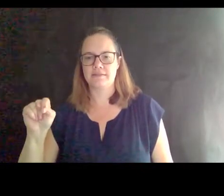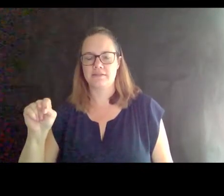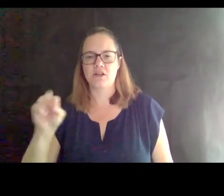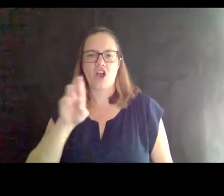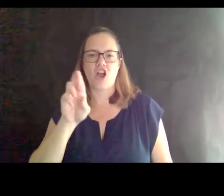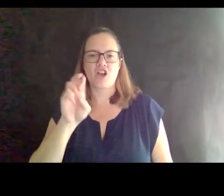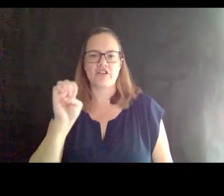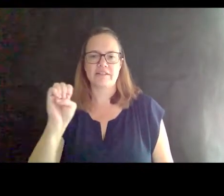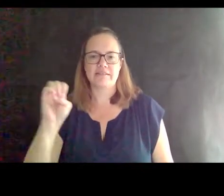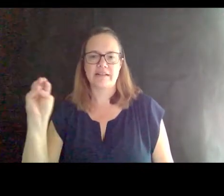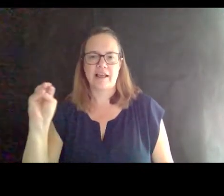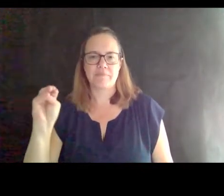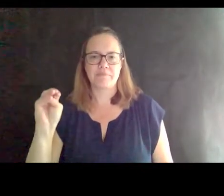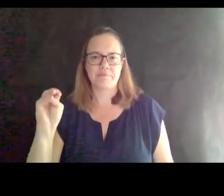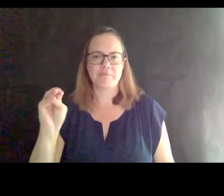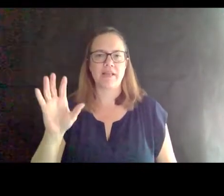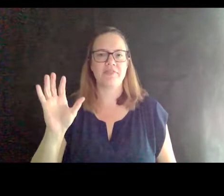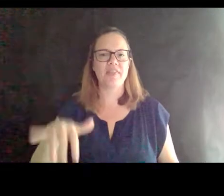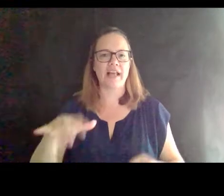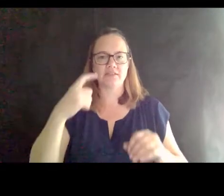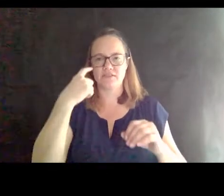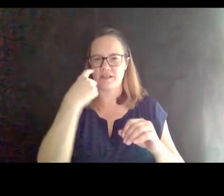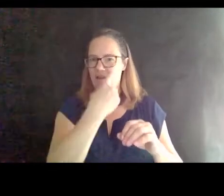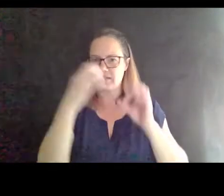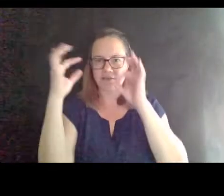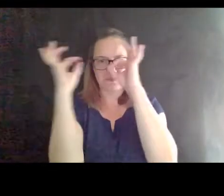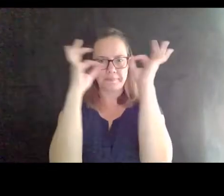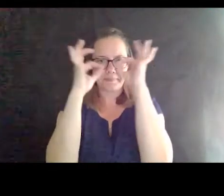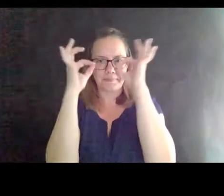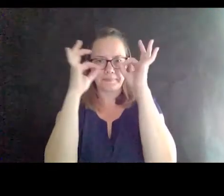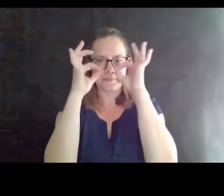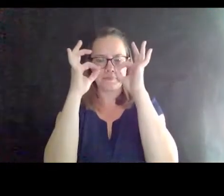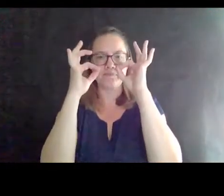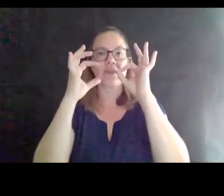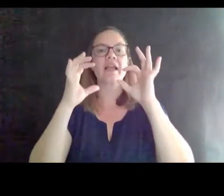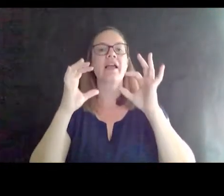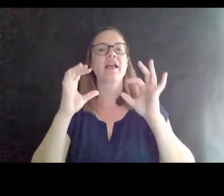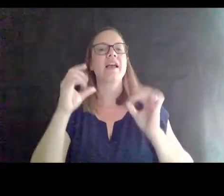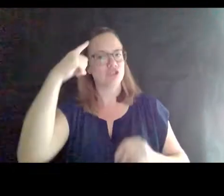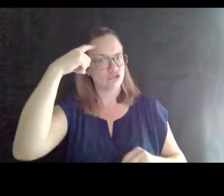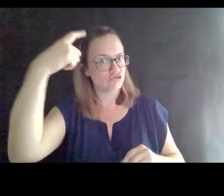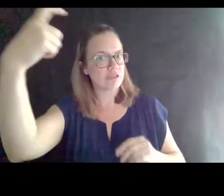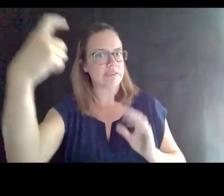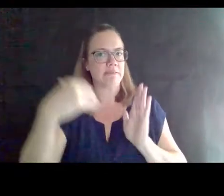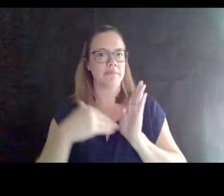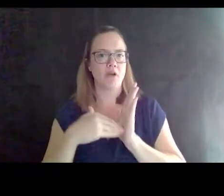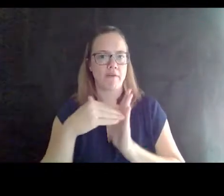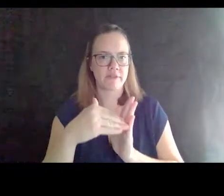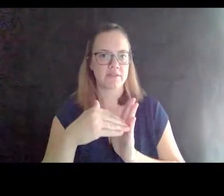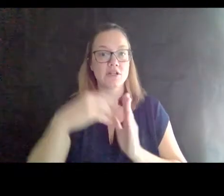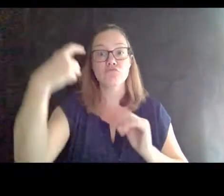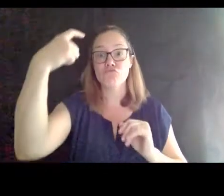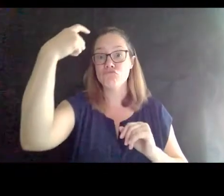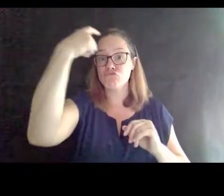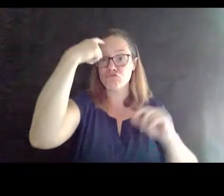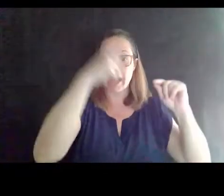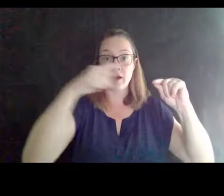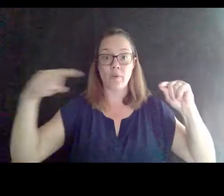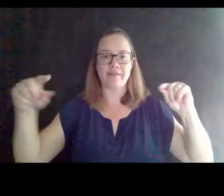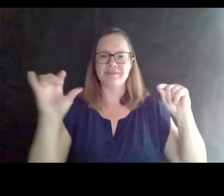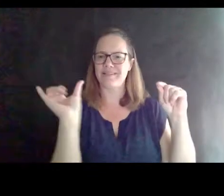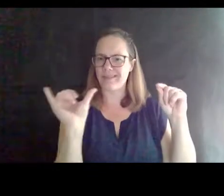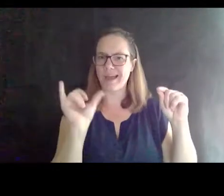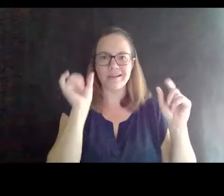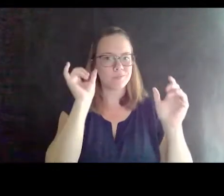this is most commonly the dream stage. Brain waves mimic activity during the waking state. The